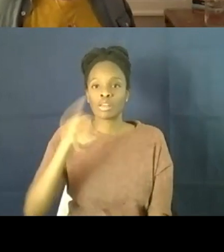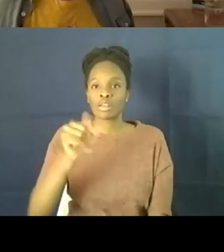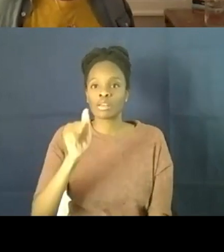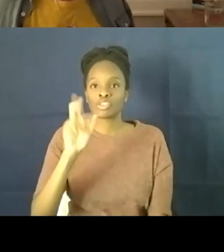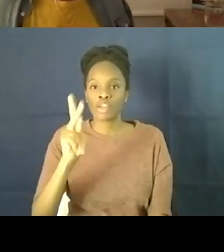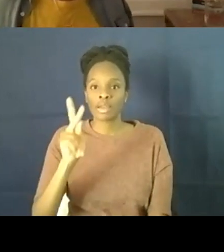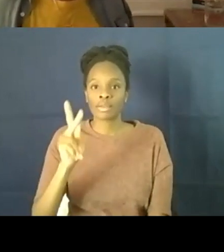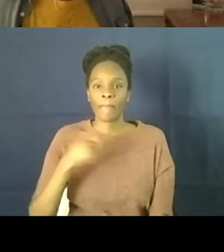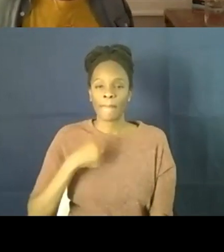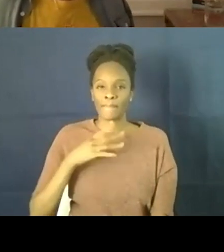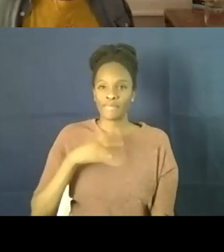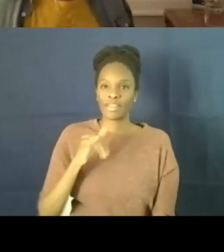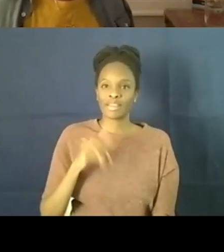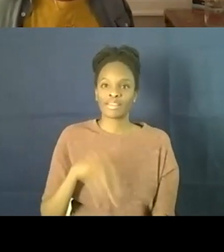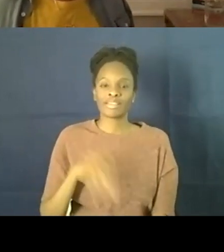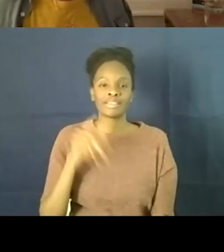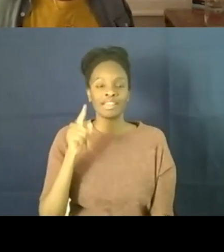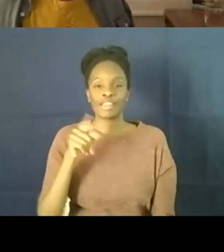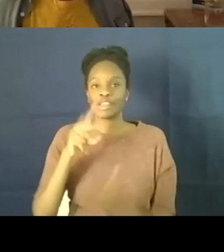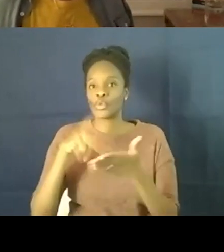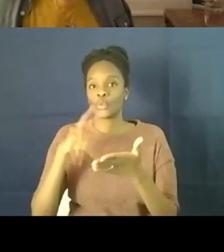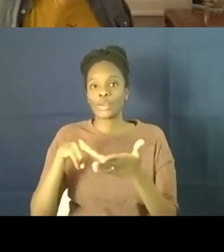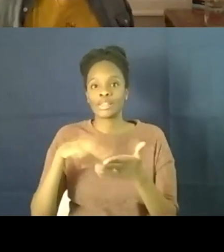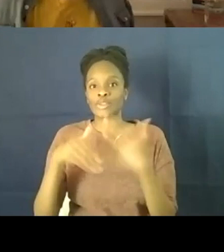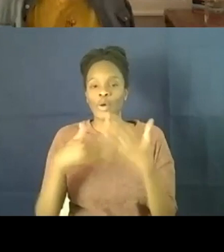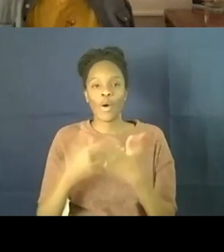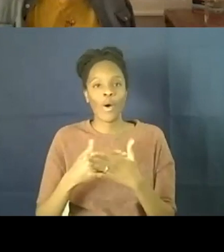like resident reader of all the white people when we do table reads.